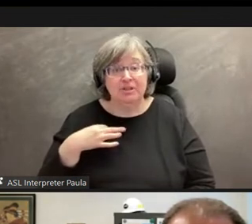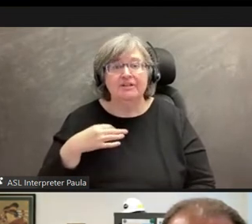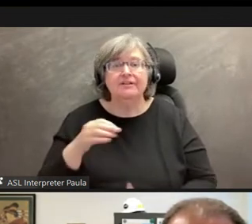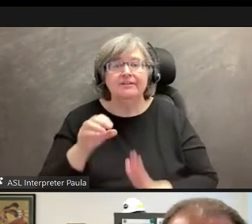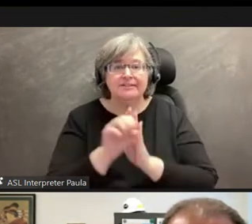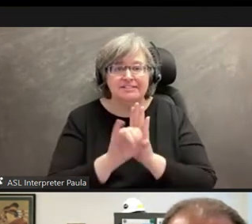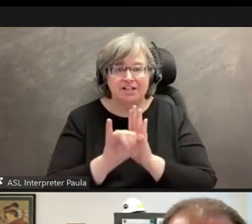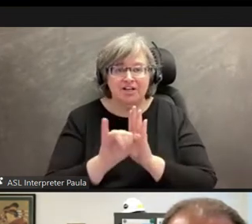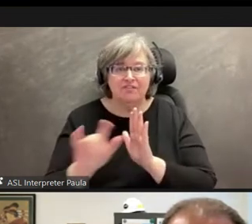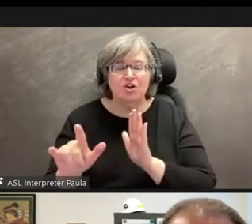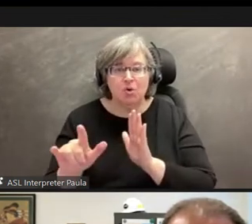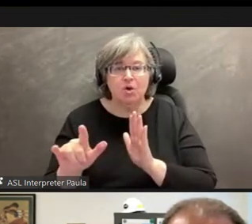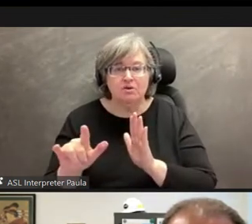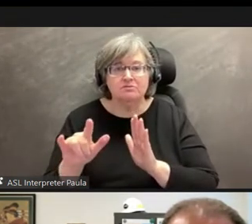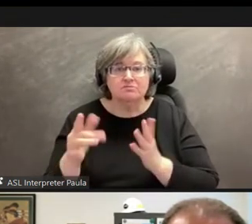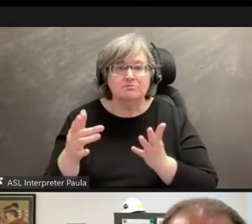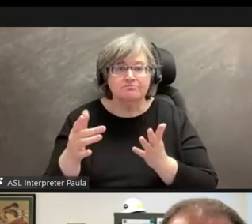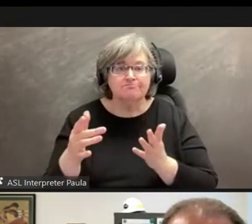Illinois. So